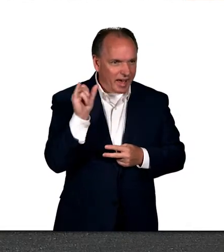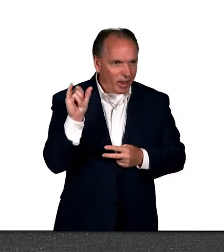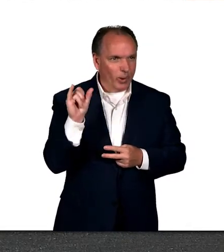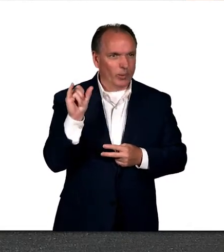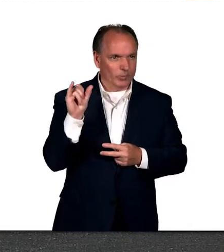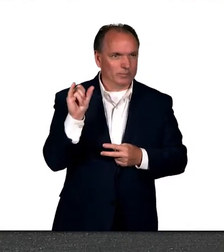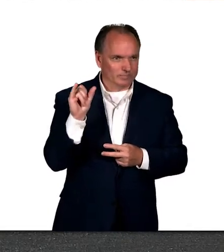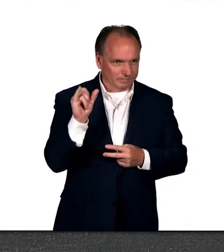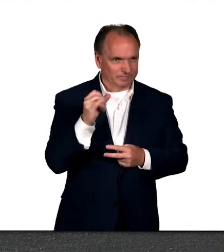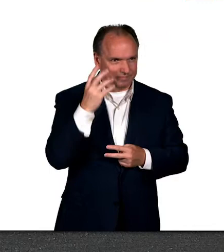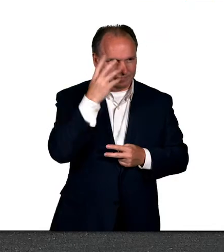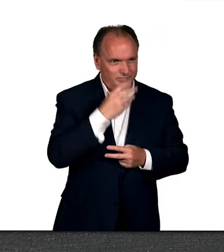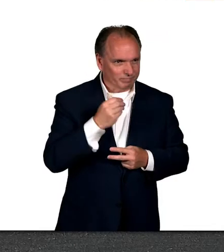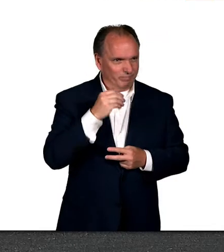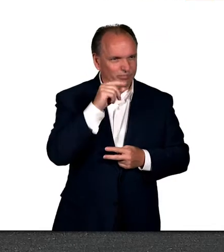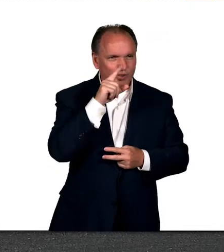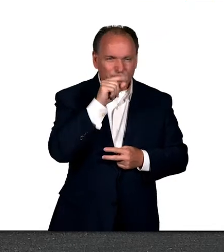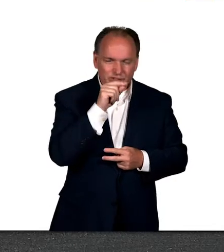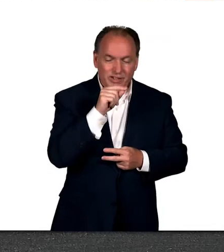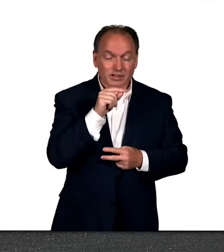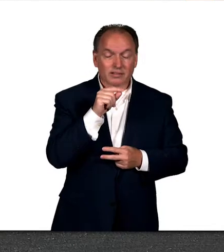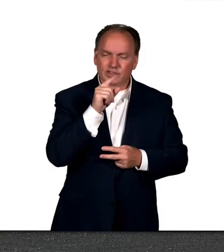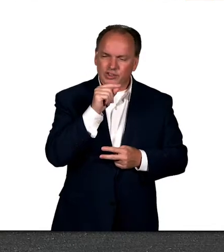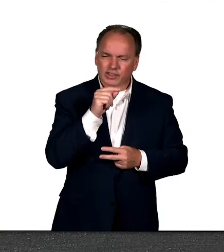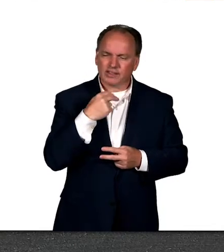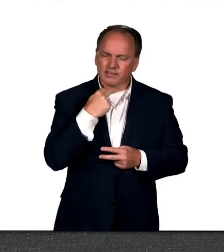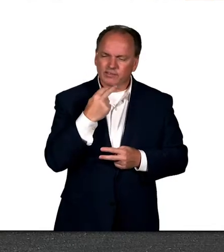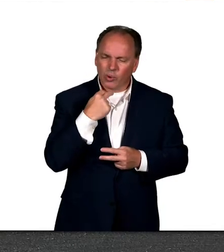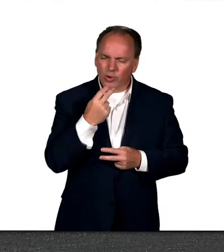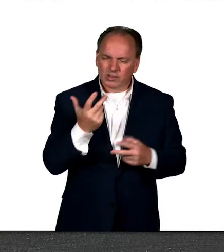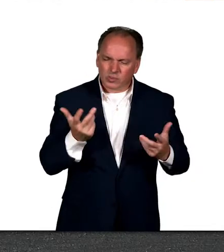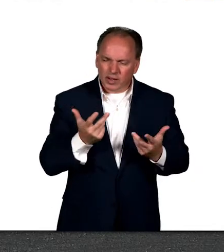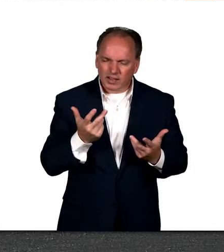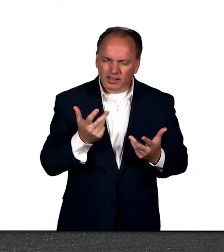Yellow. Oh, it's a beautiful chicken, isn't it? What does a chicken say?